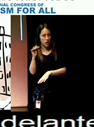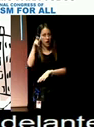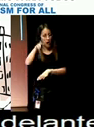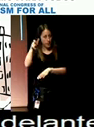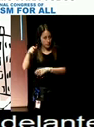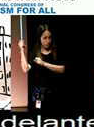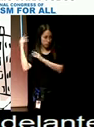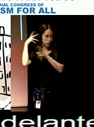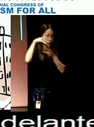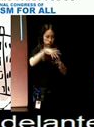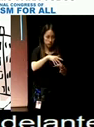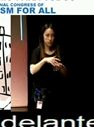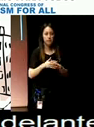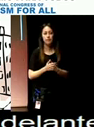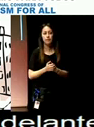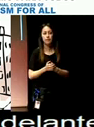concerned.